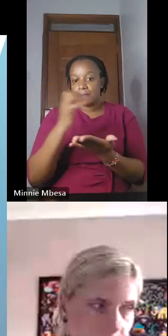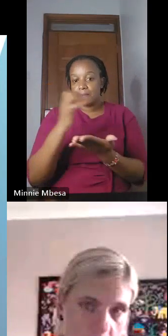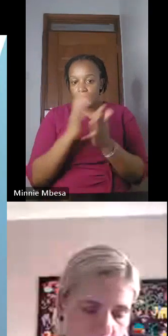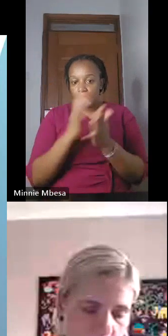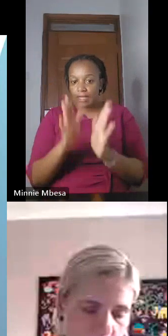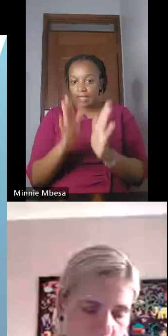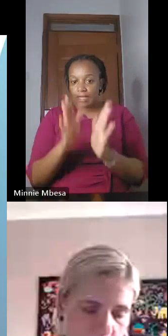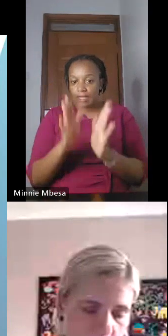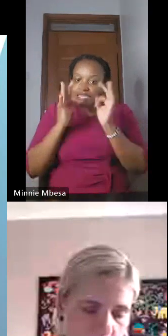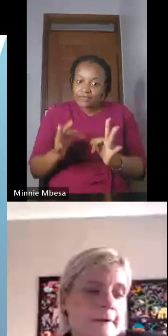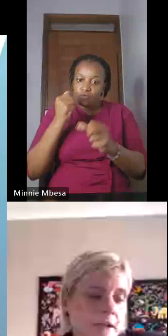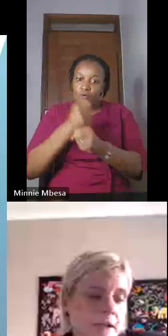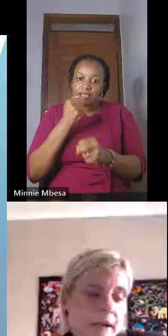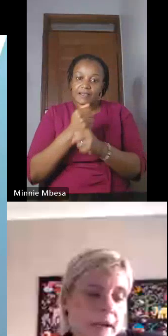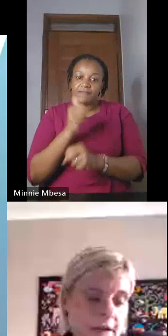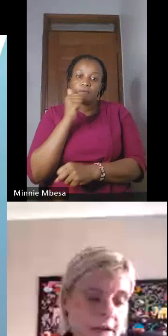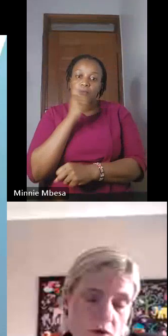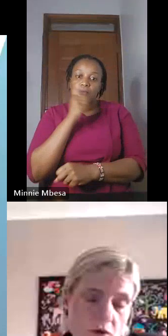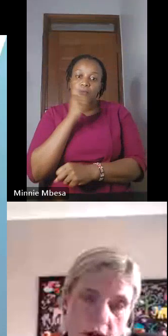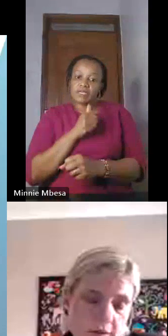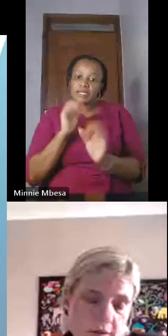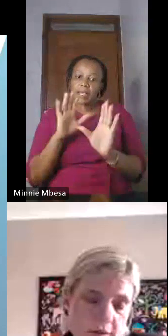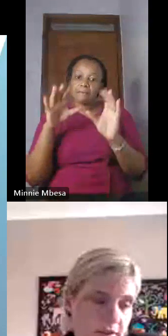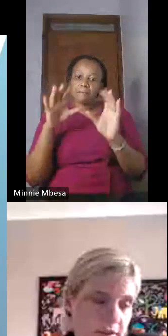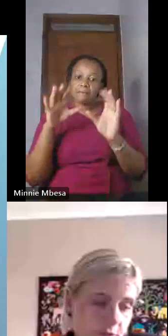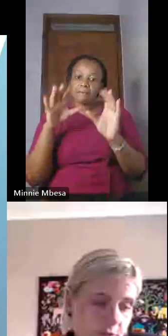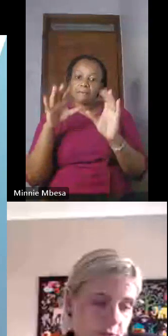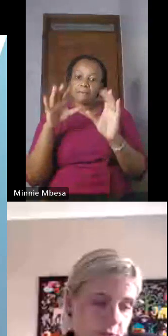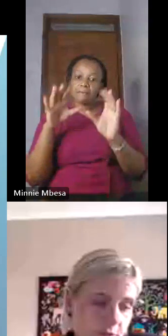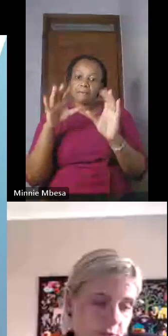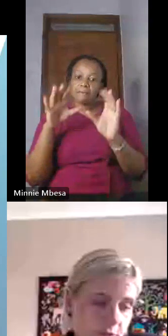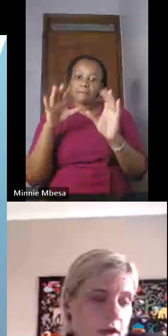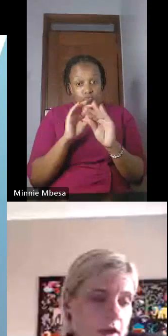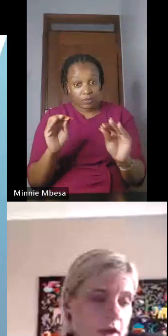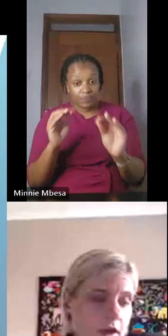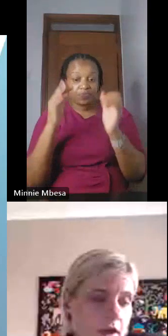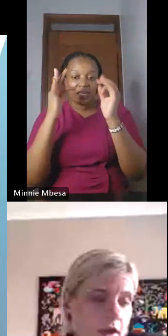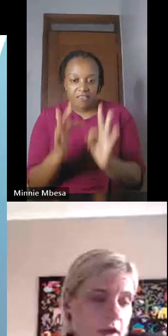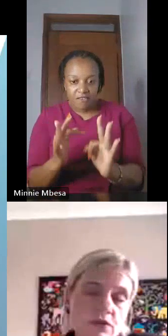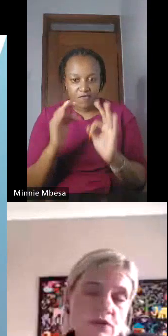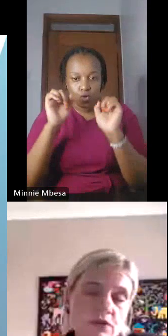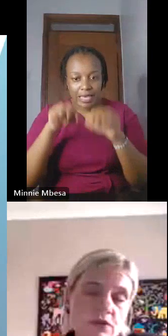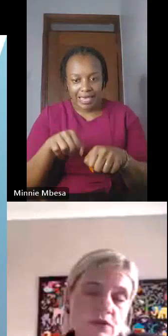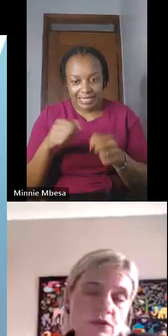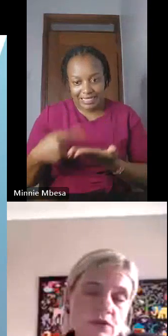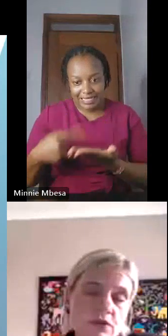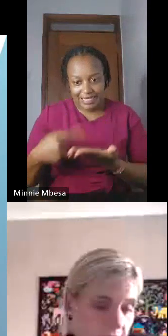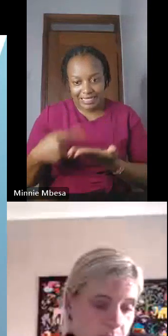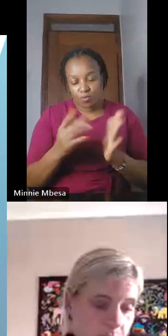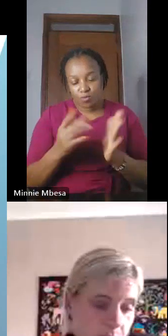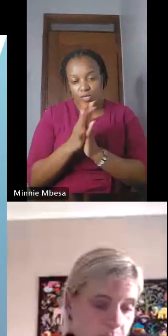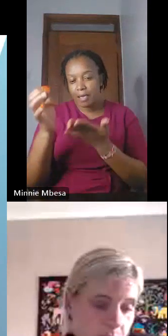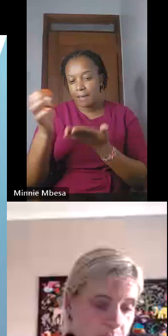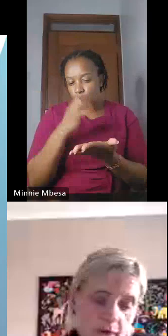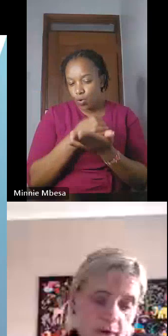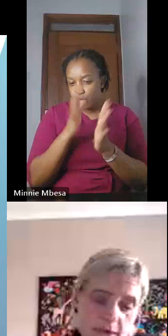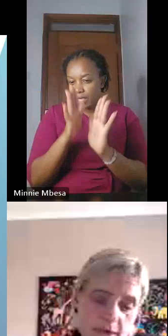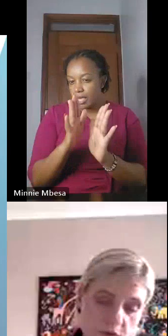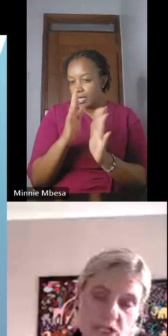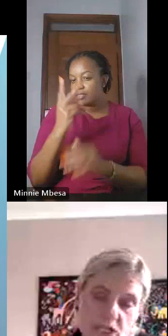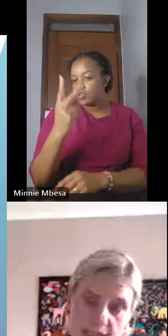company and it's not possible, but if you are able to discuss with your employer, the two of you should think about what is better,